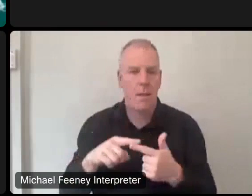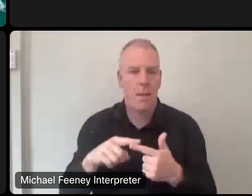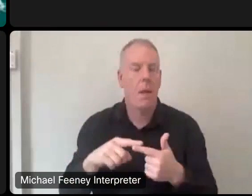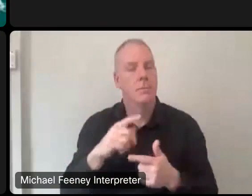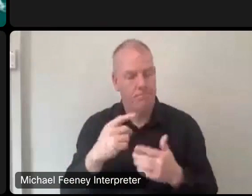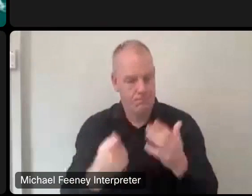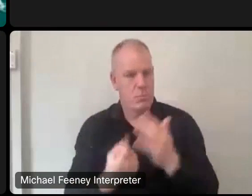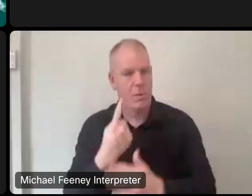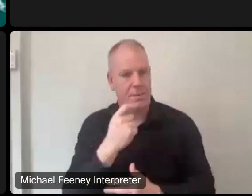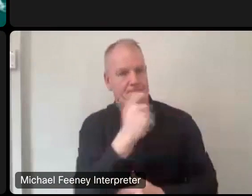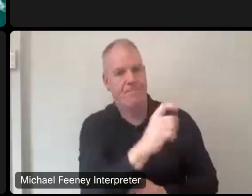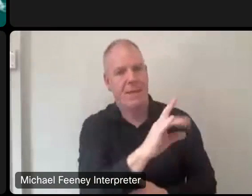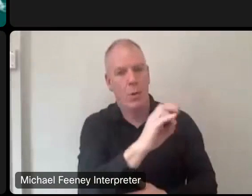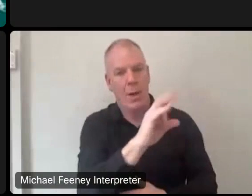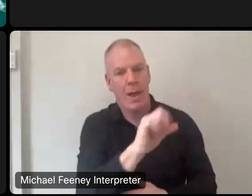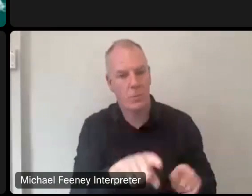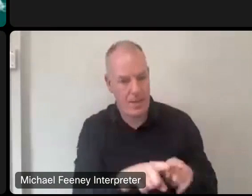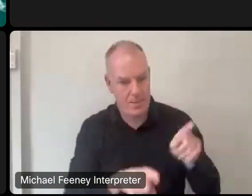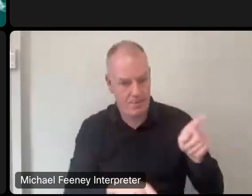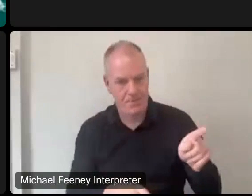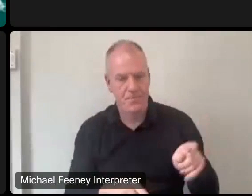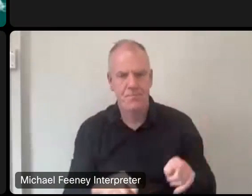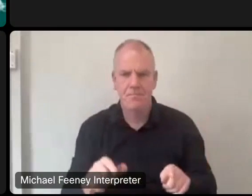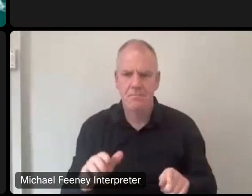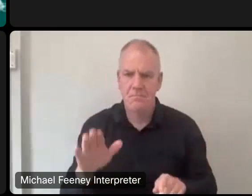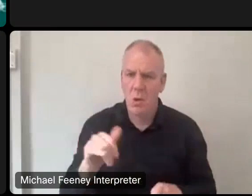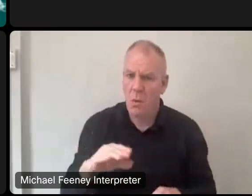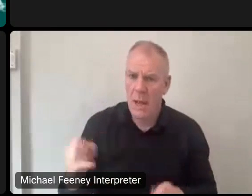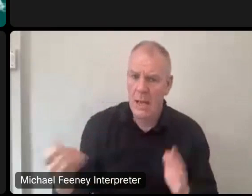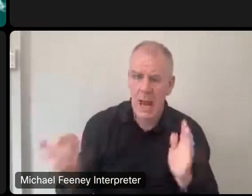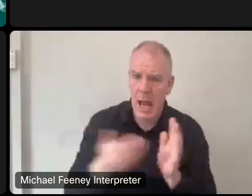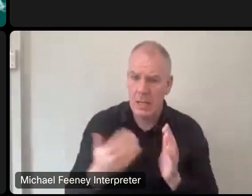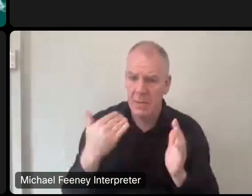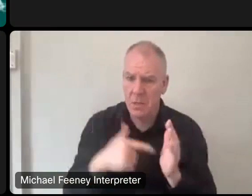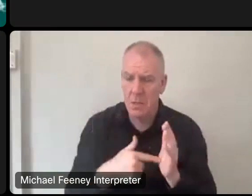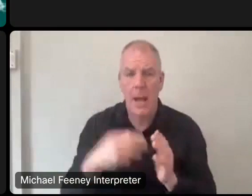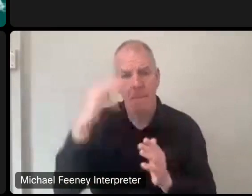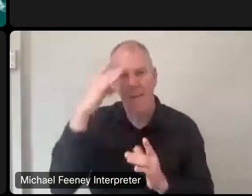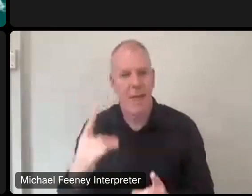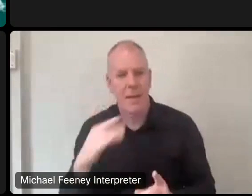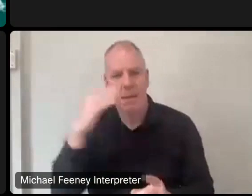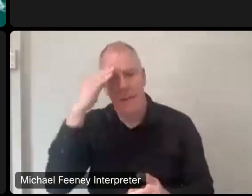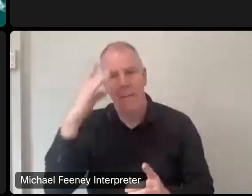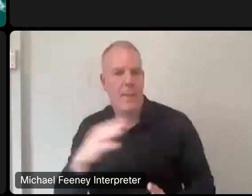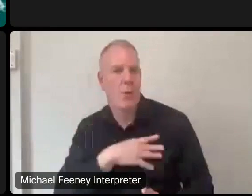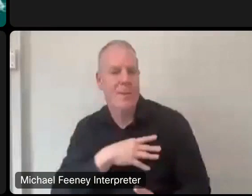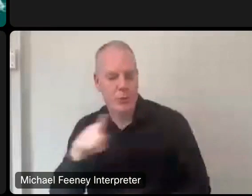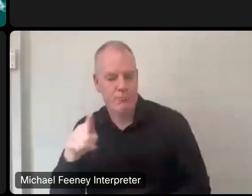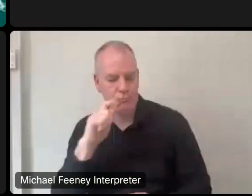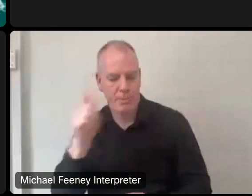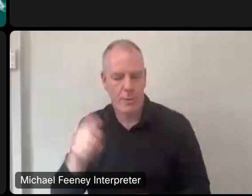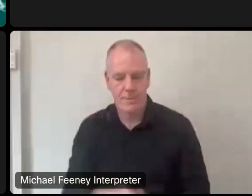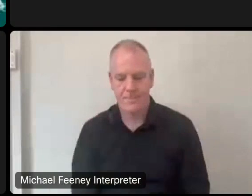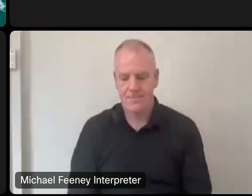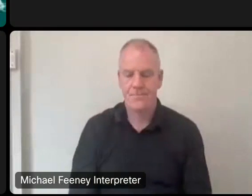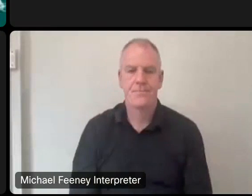notifying into HICWA. Lorraine, is there anything else you'd add to that piece? And then mental health would be the Mental Health Commission, yeah. Yeah, so I